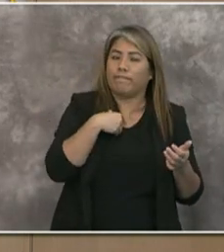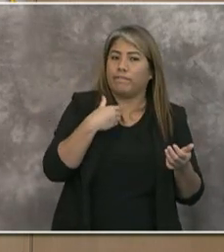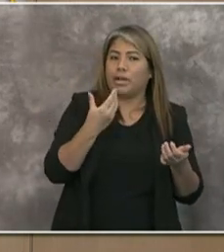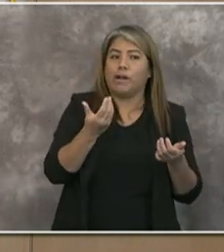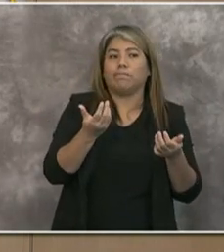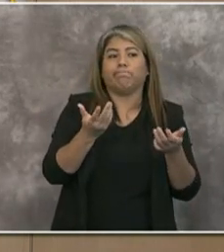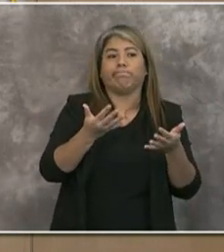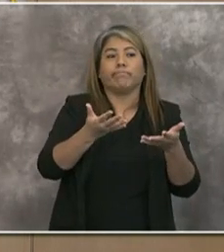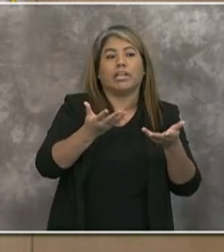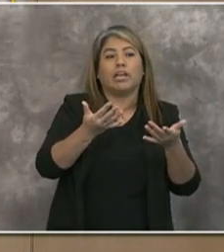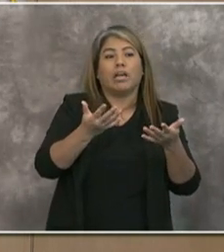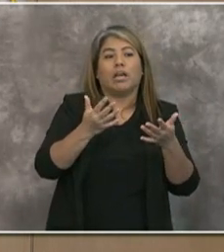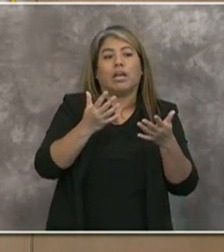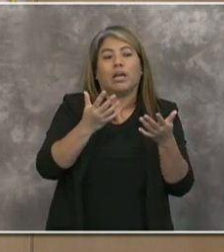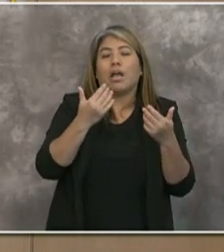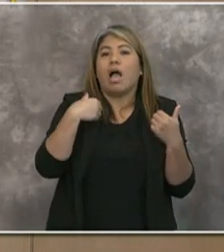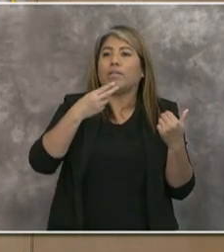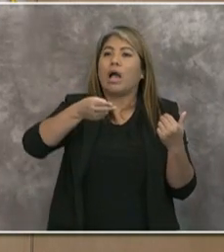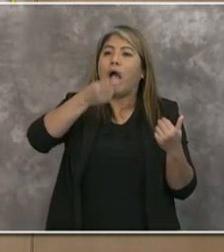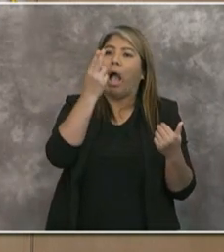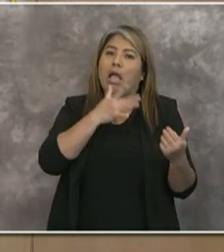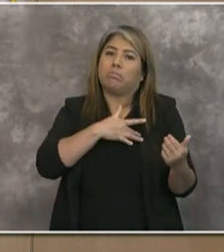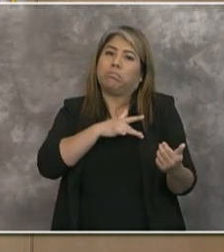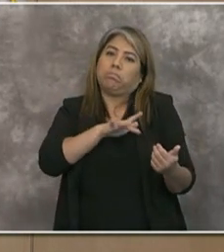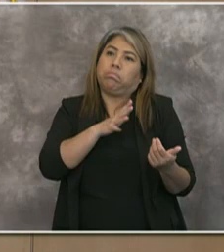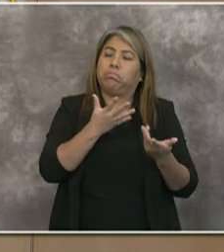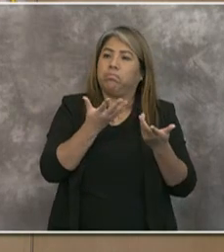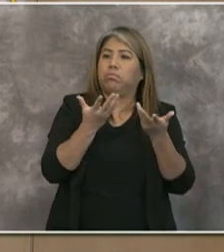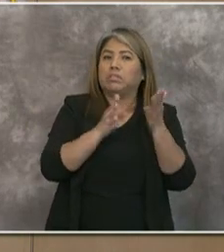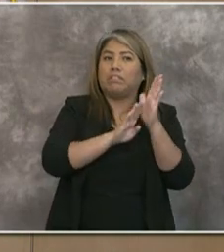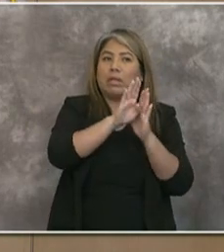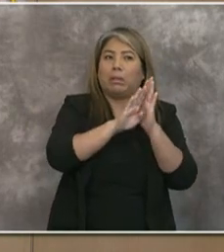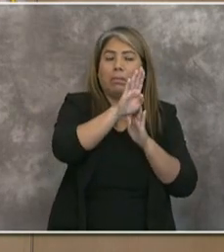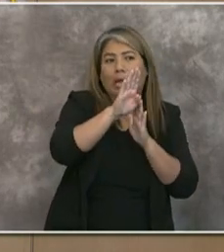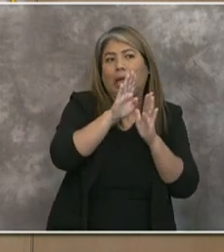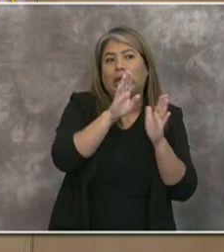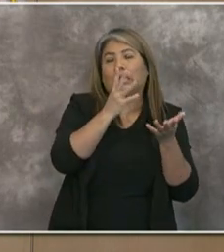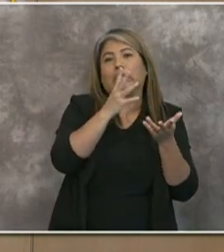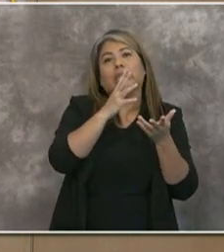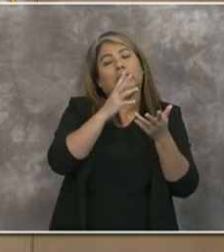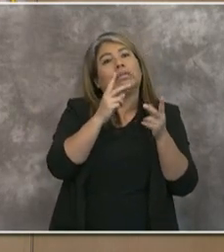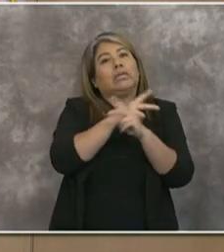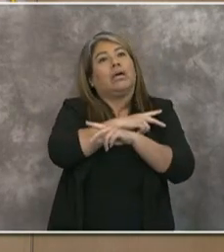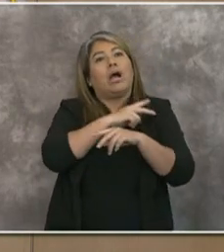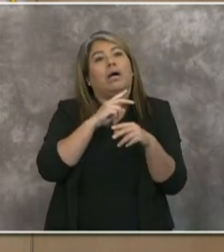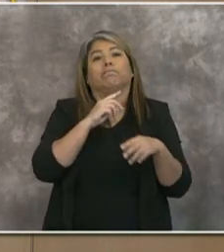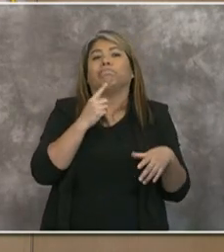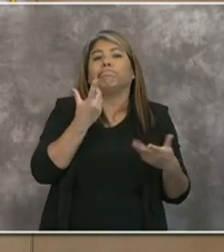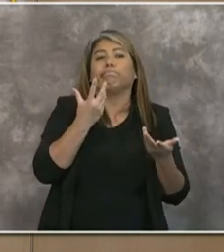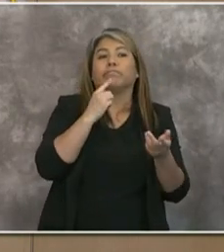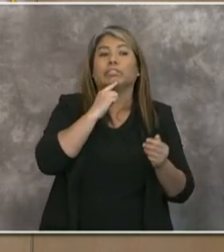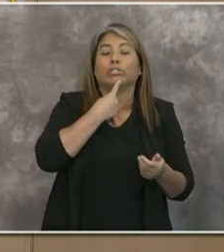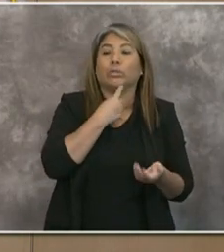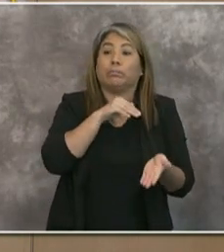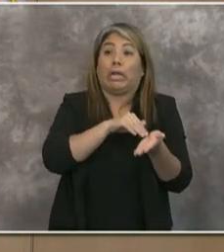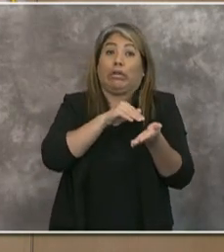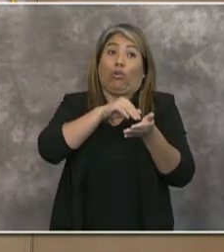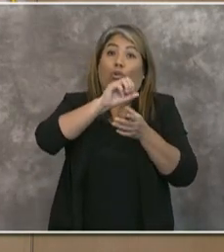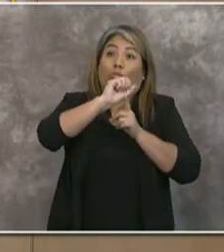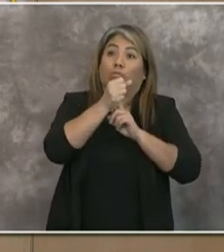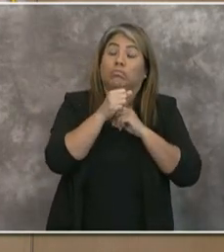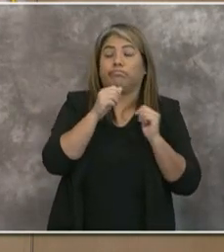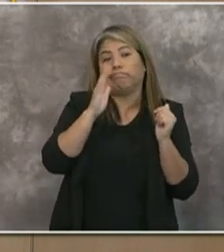they have a high probability of developing underlying medical conditions. They have high numbers of heart disease,